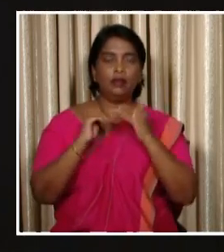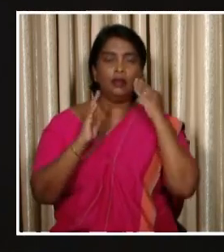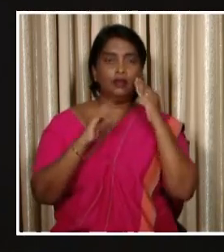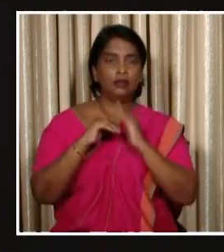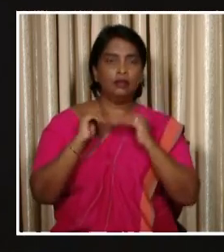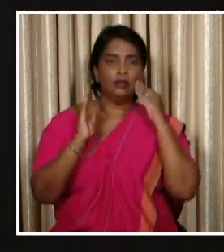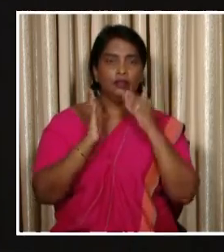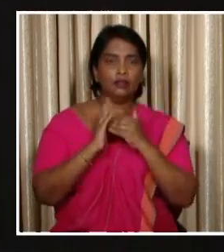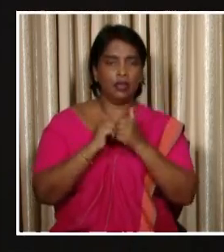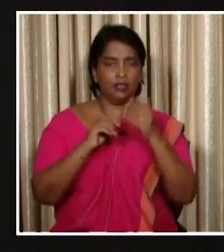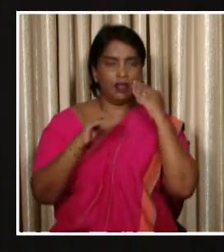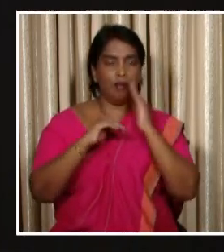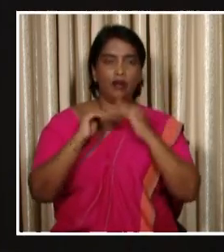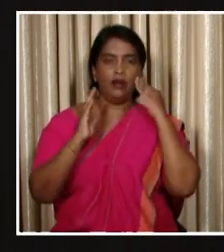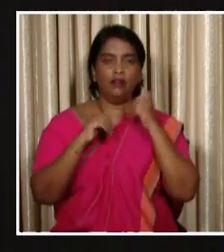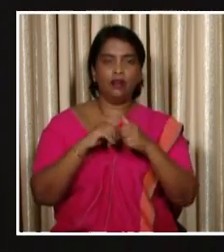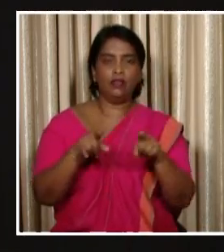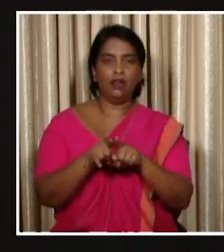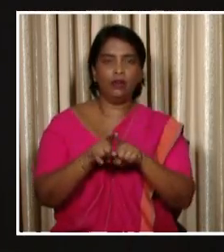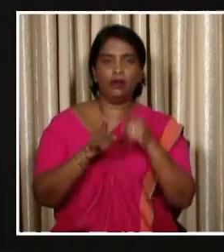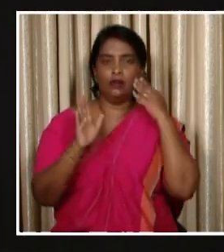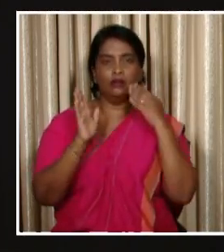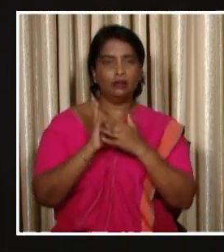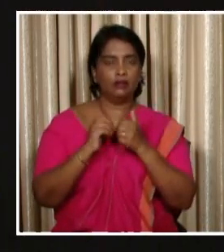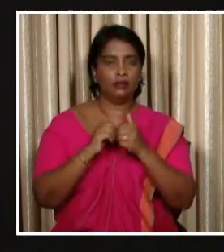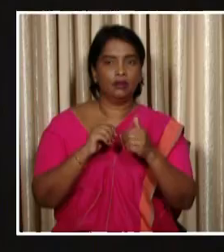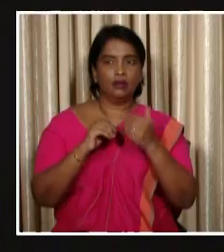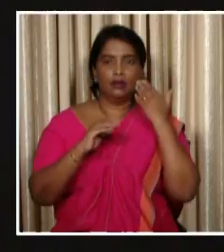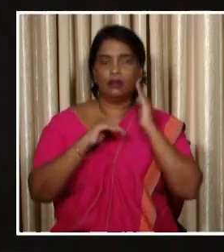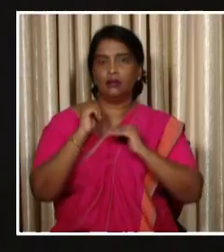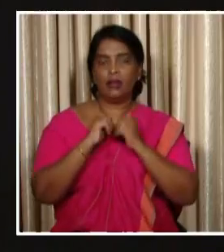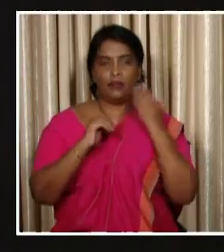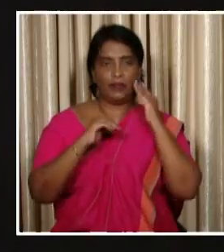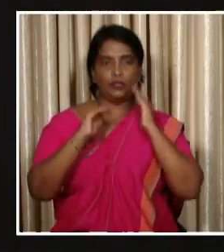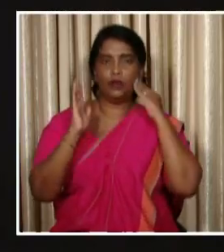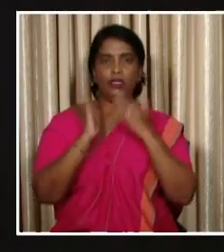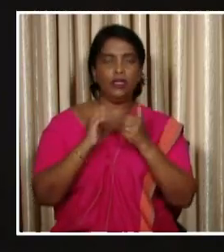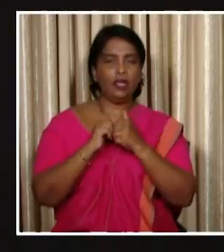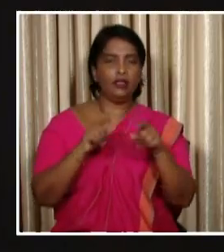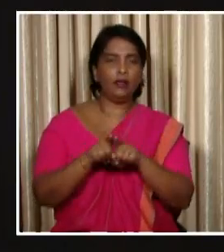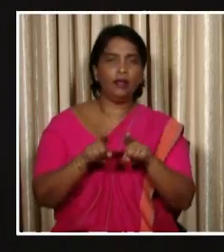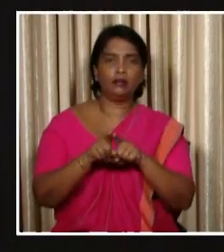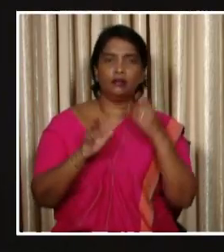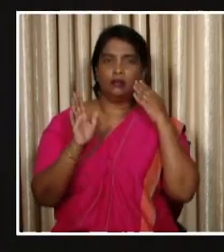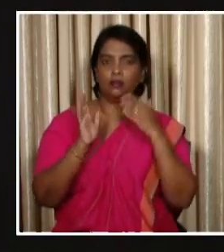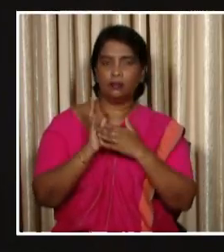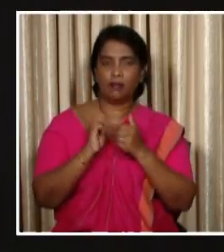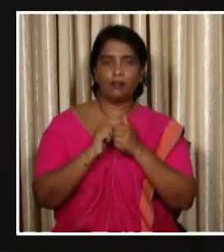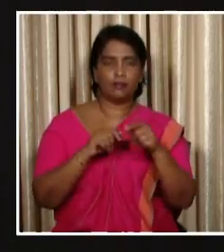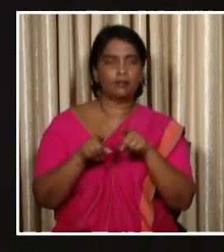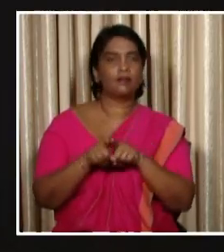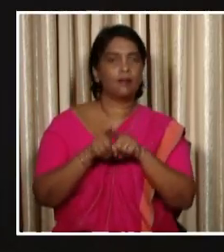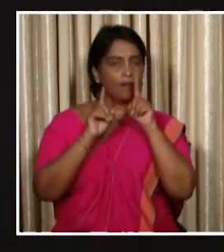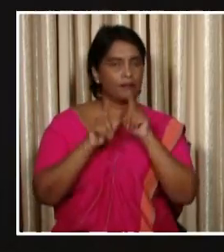Lanka, invest elsewhere, make use of your knowledge. There are several arrangements in the budget to facilitate this